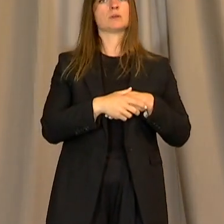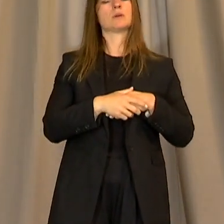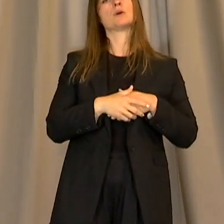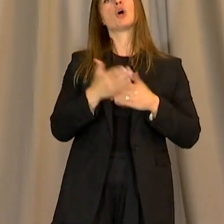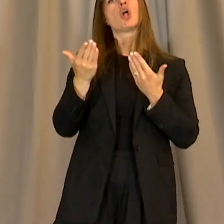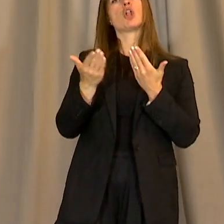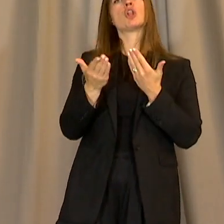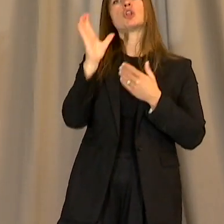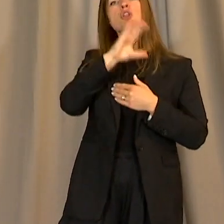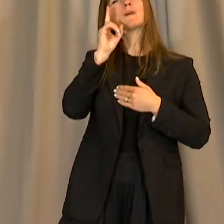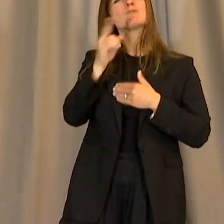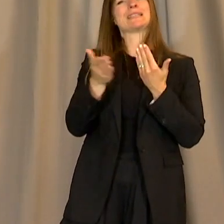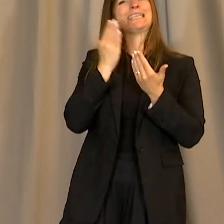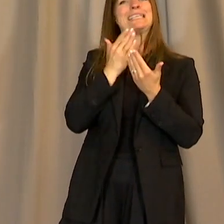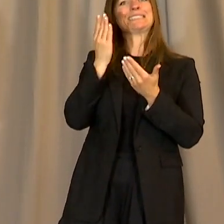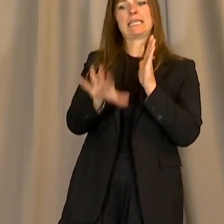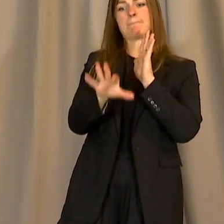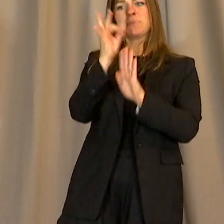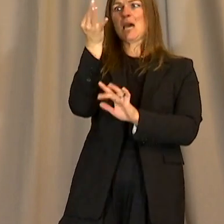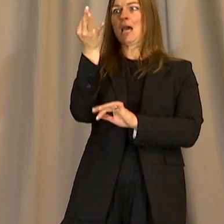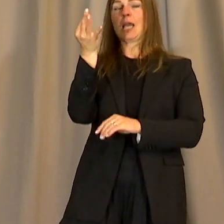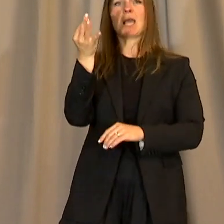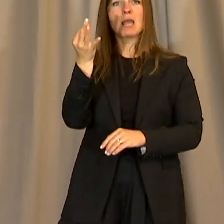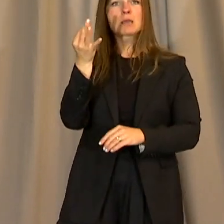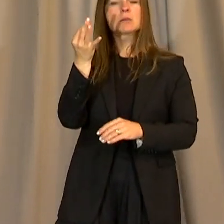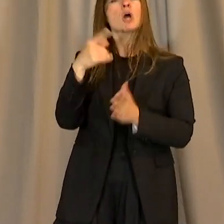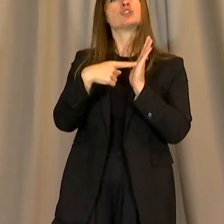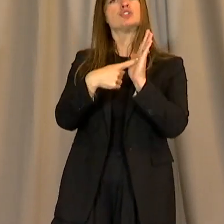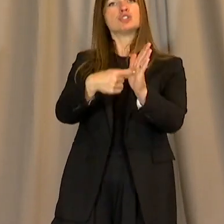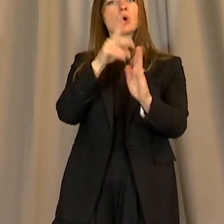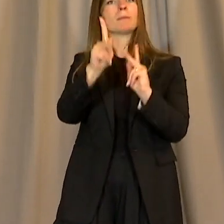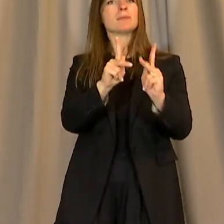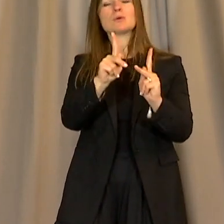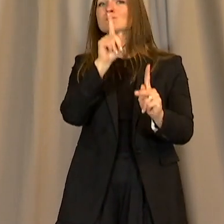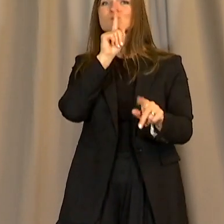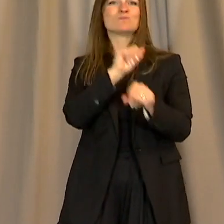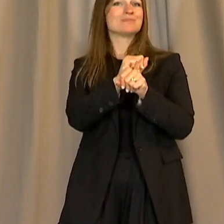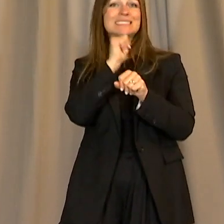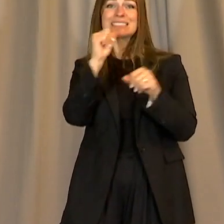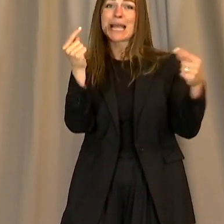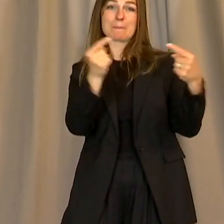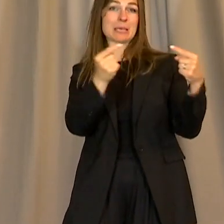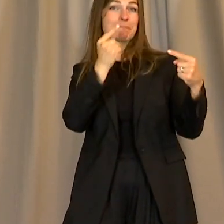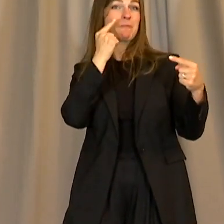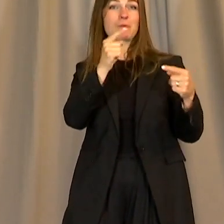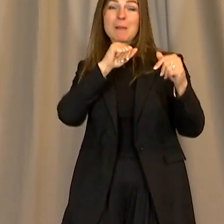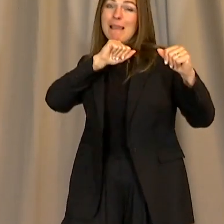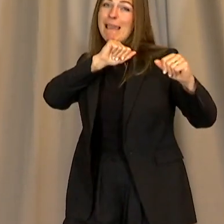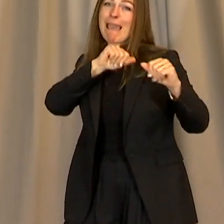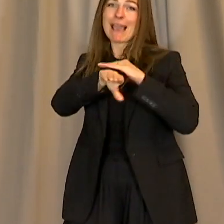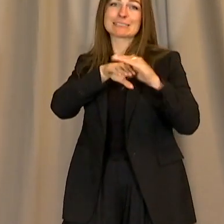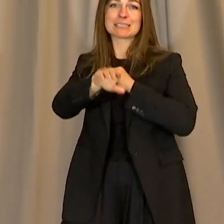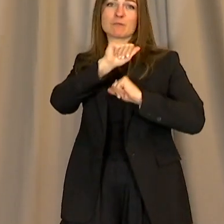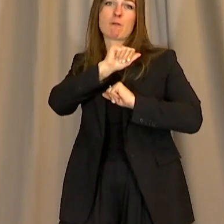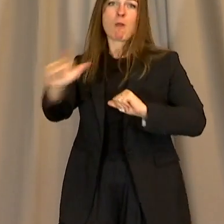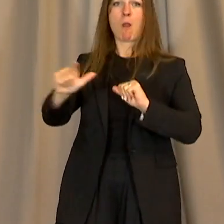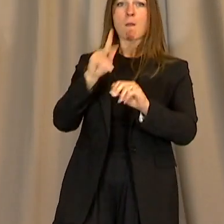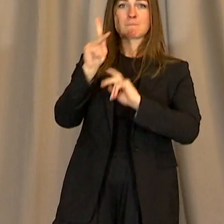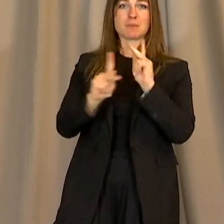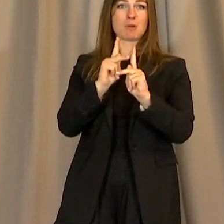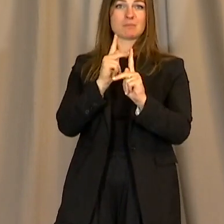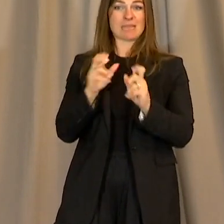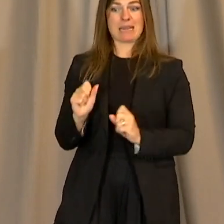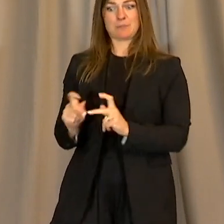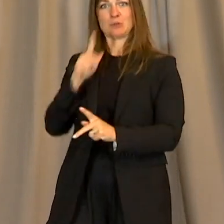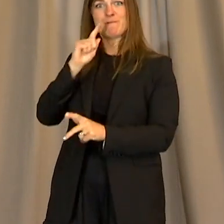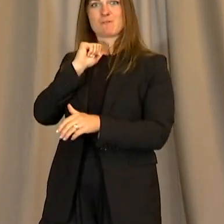fruit. Show people it's not really painful to allow all children to have access and opportunity. It's